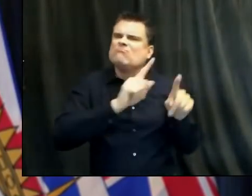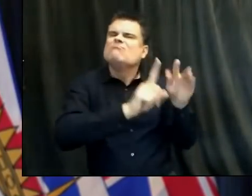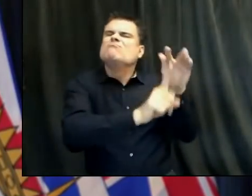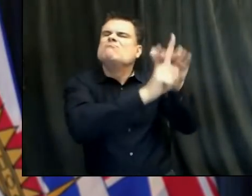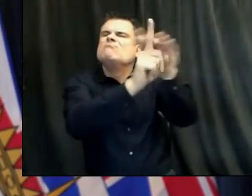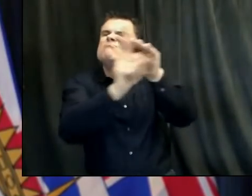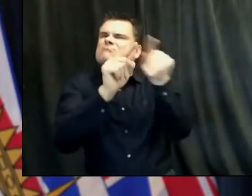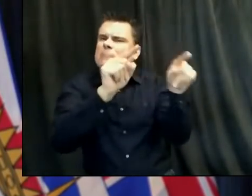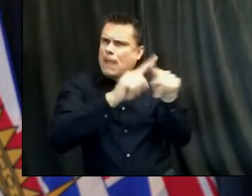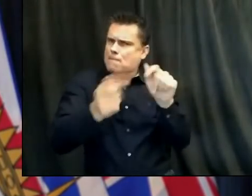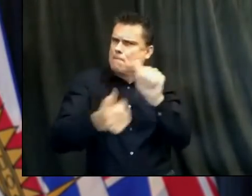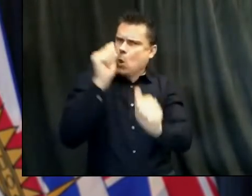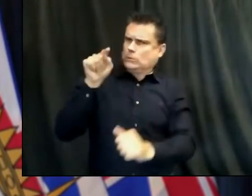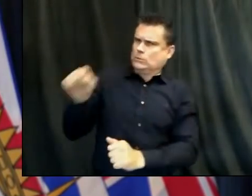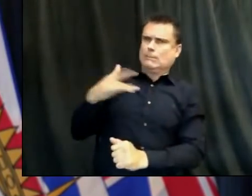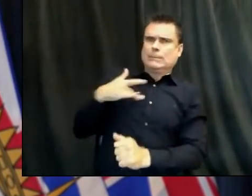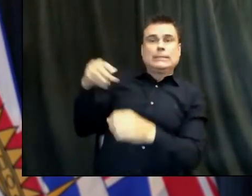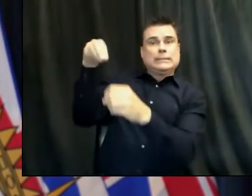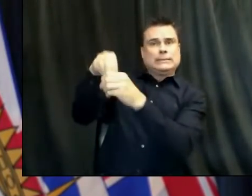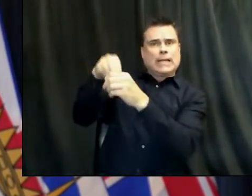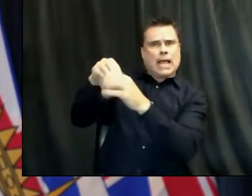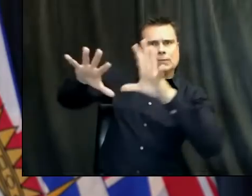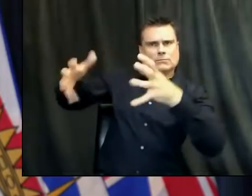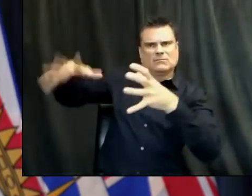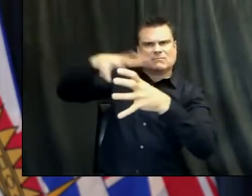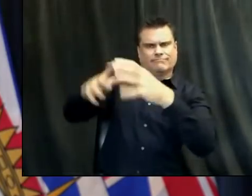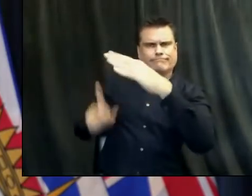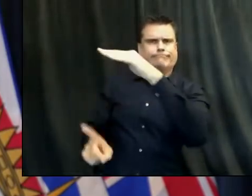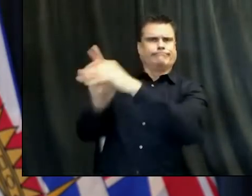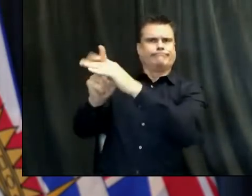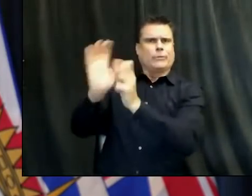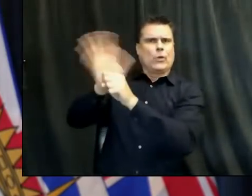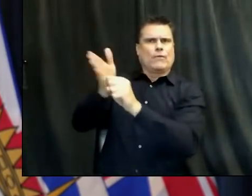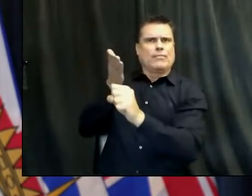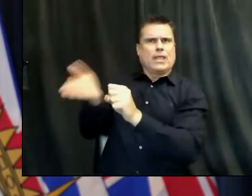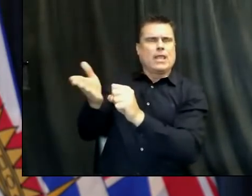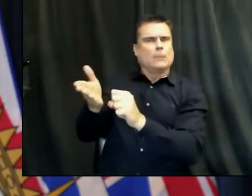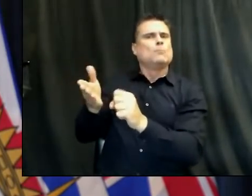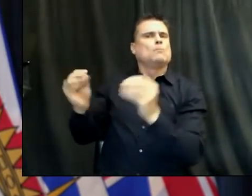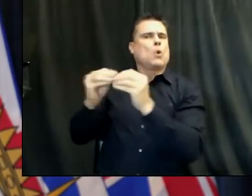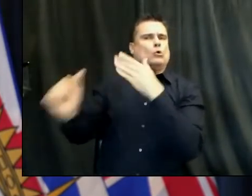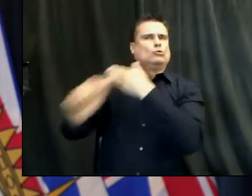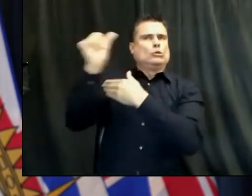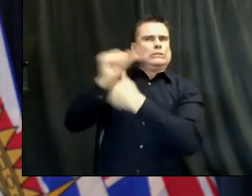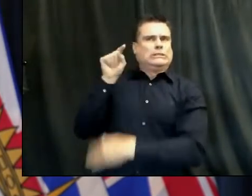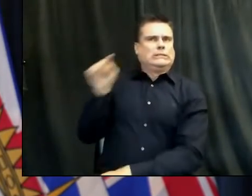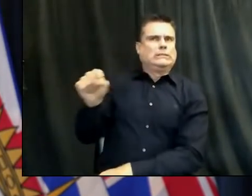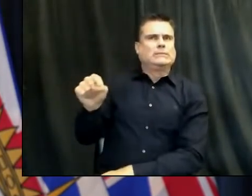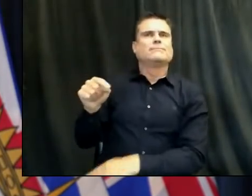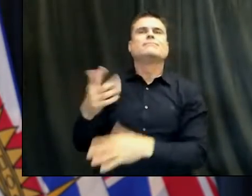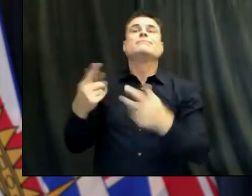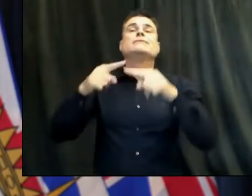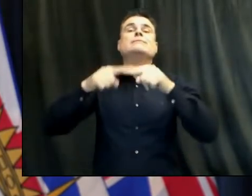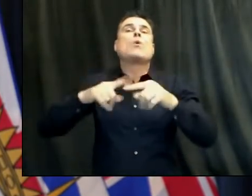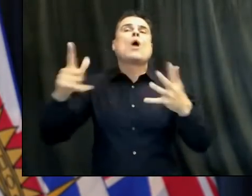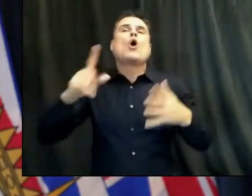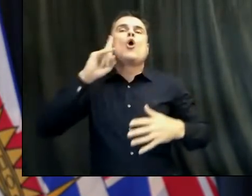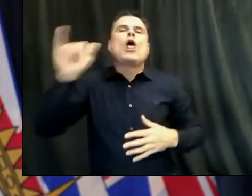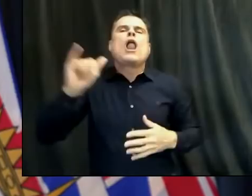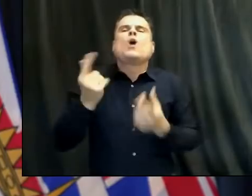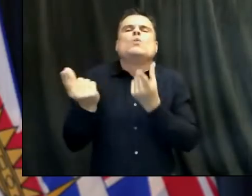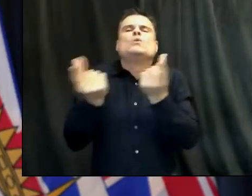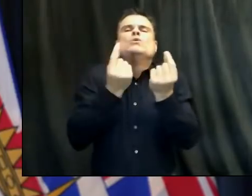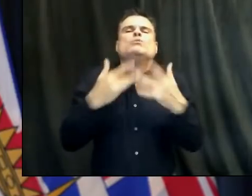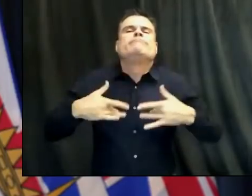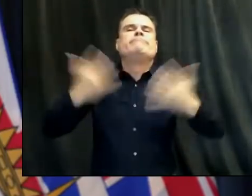indoor settings, the types of activities can be more risky than others. So whether it's a wedding or an event where you're socializing with